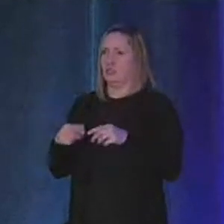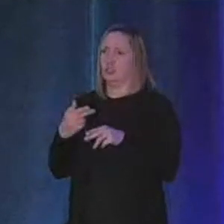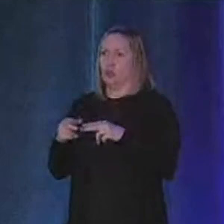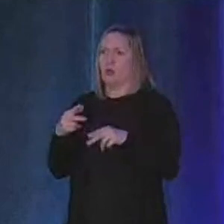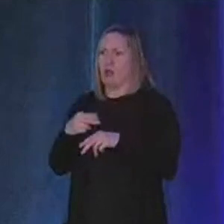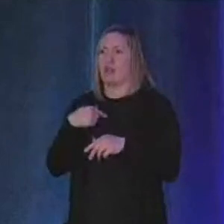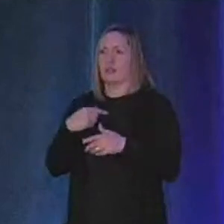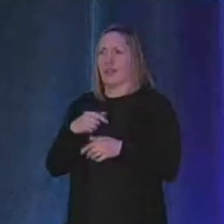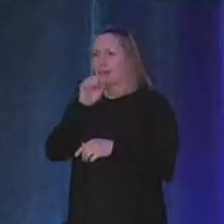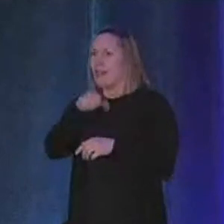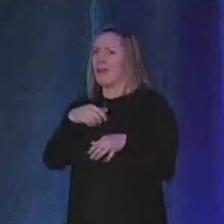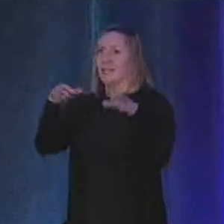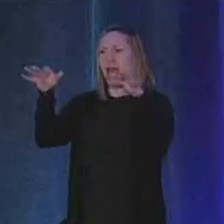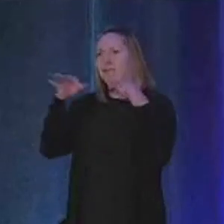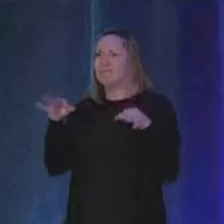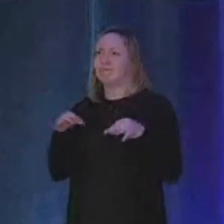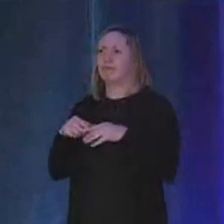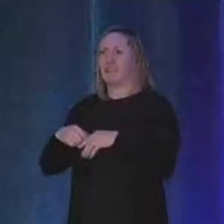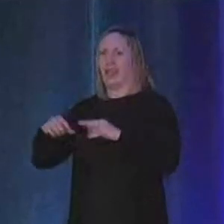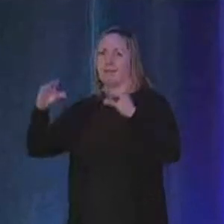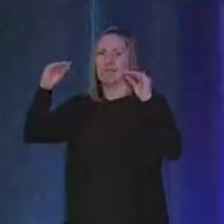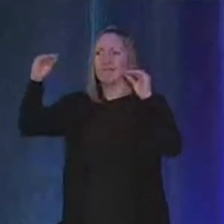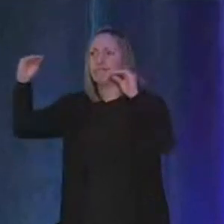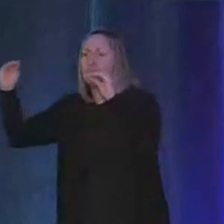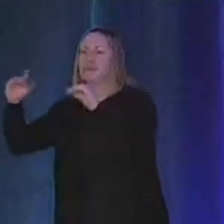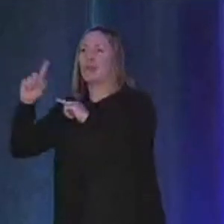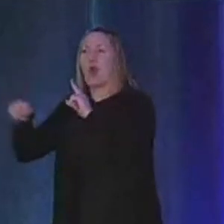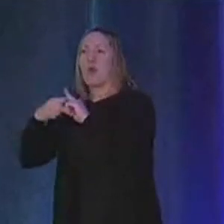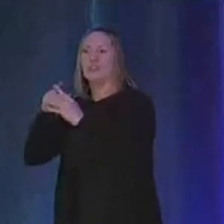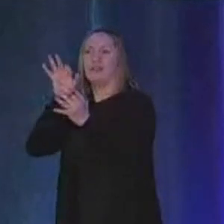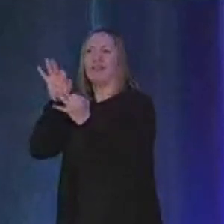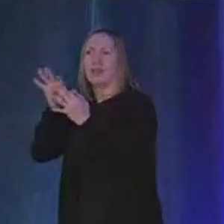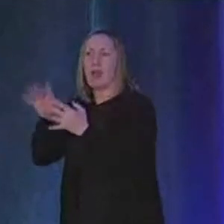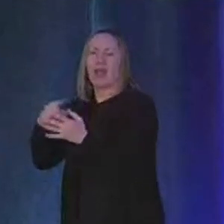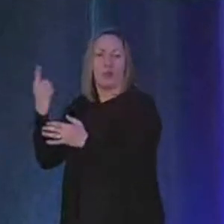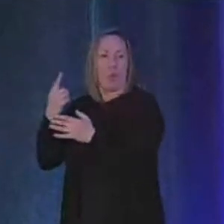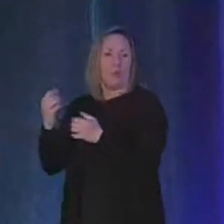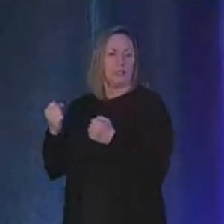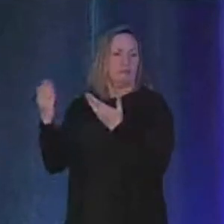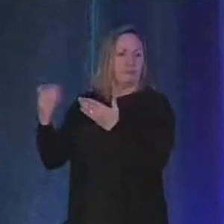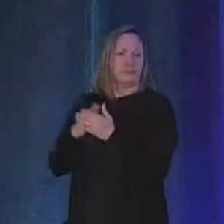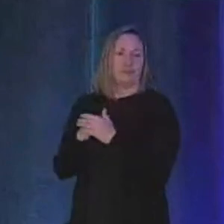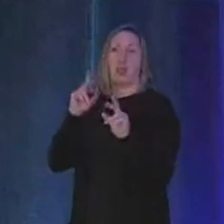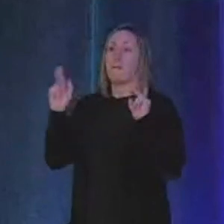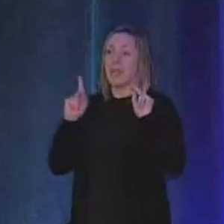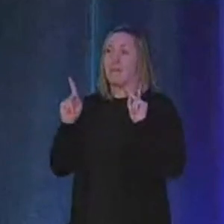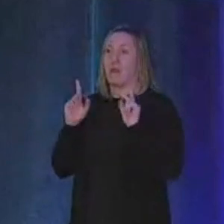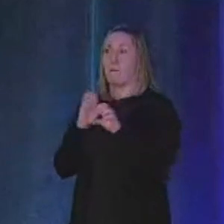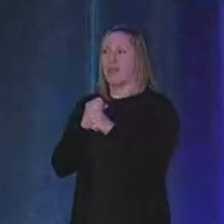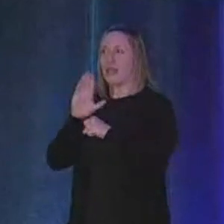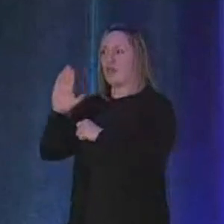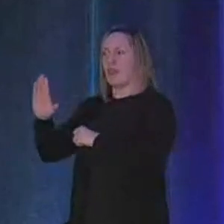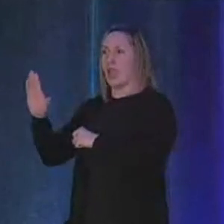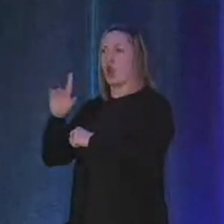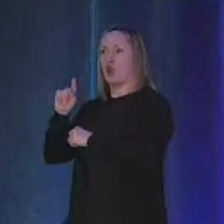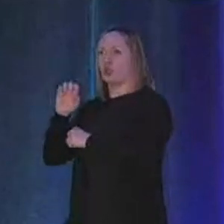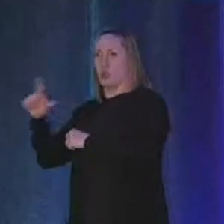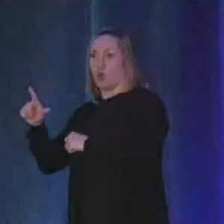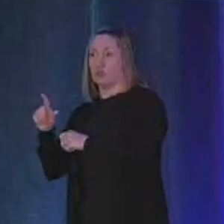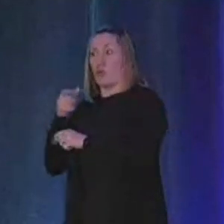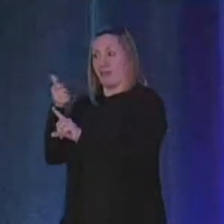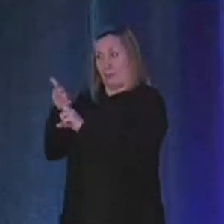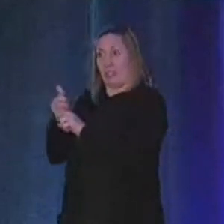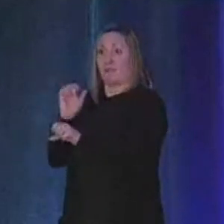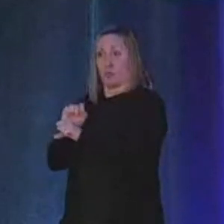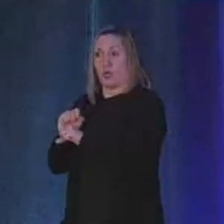your workflow. They evangelize it. They're always giving feedback to the people making their tools or even working on the tools